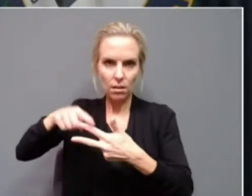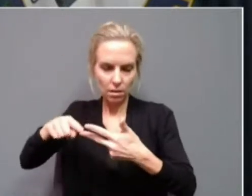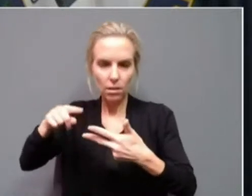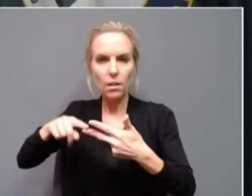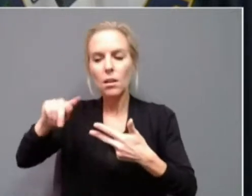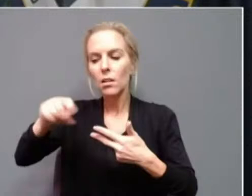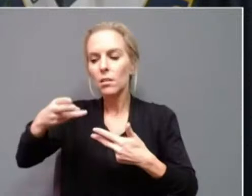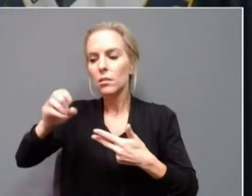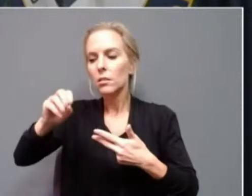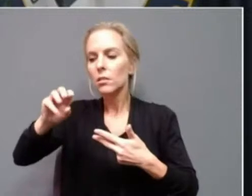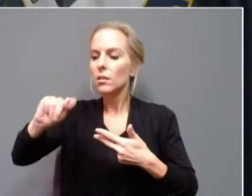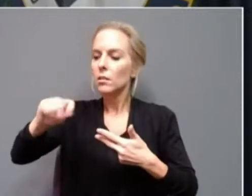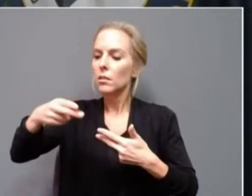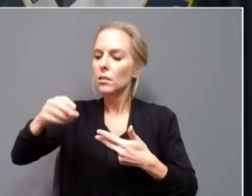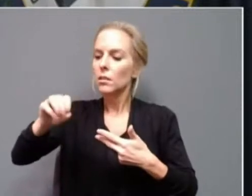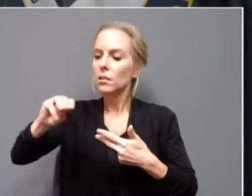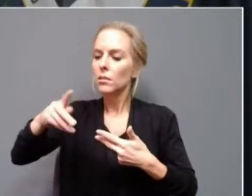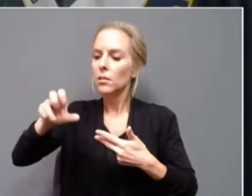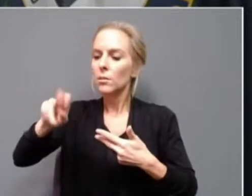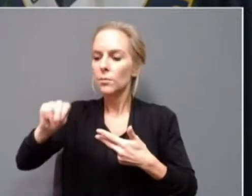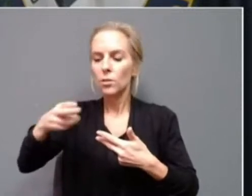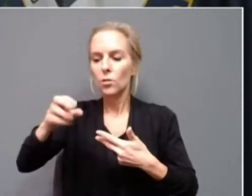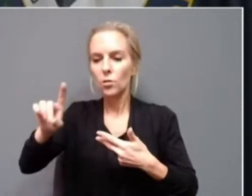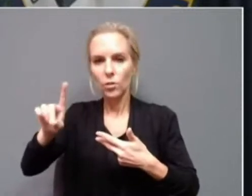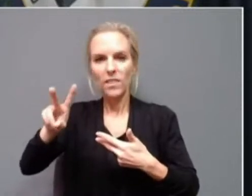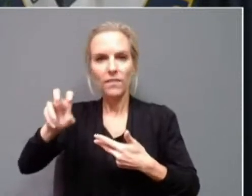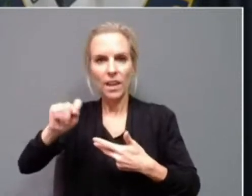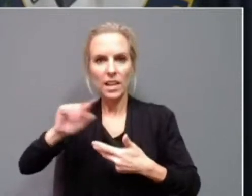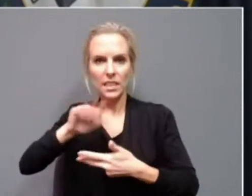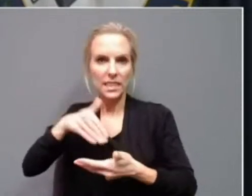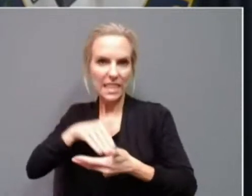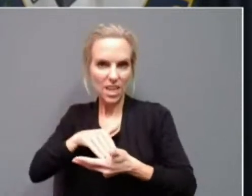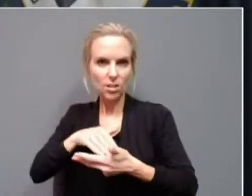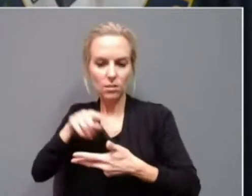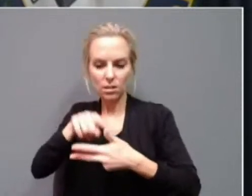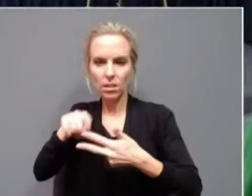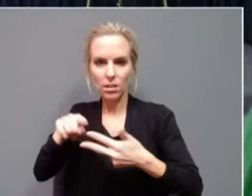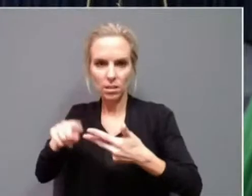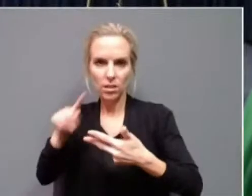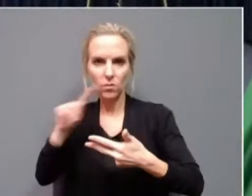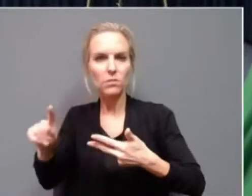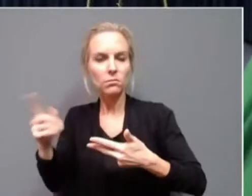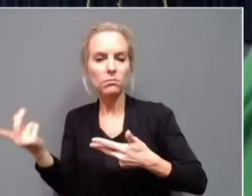Center. Y'all are phenomenal. We can't thank you enough.